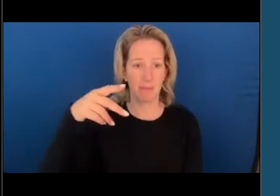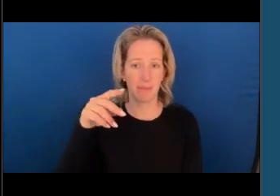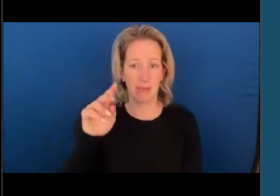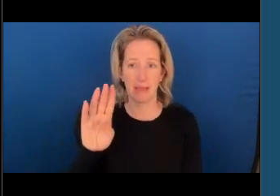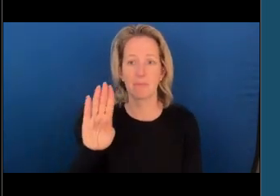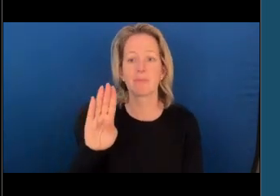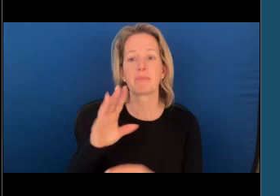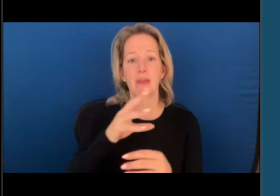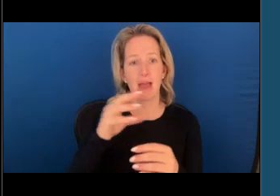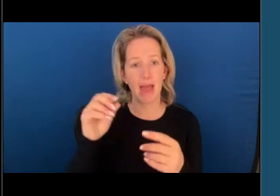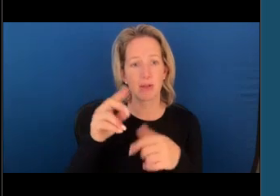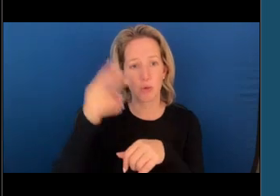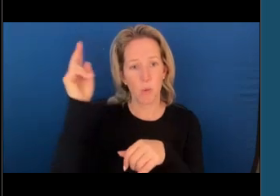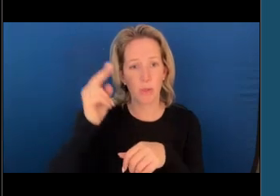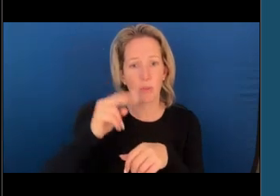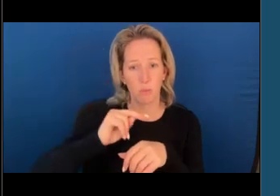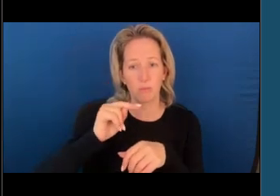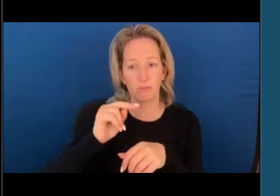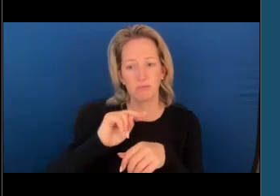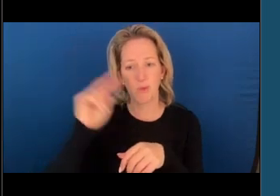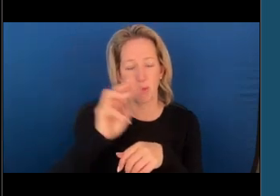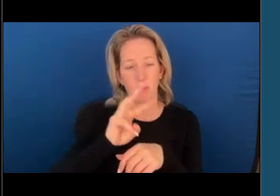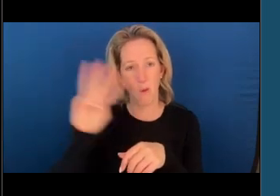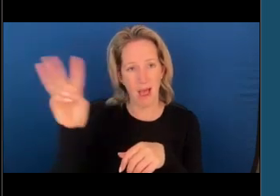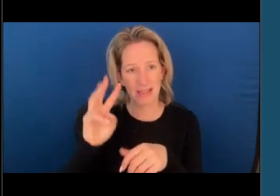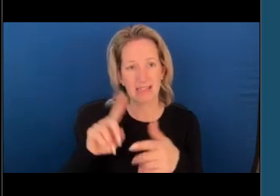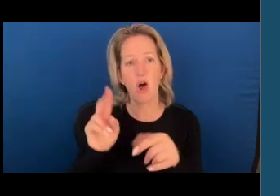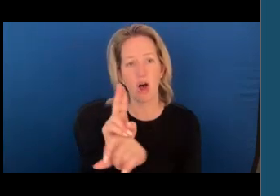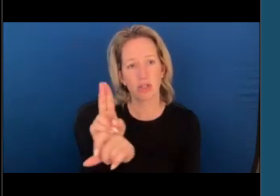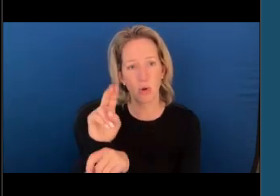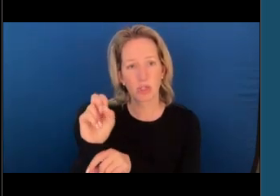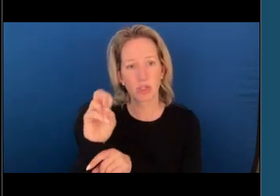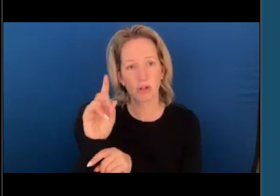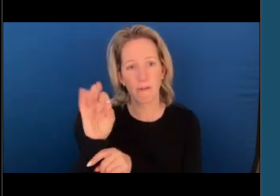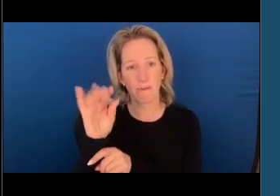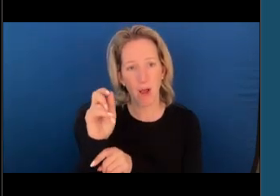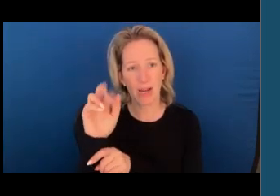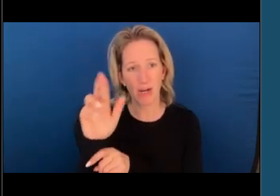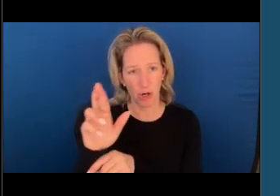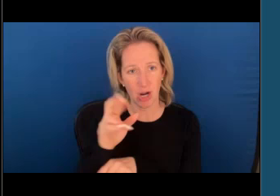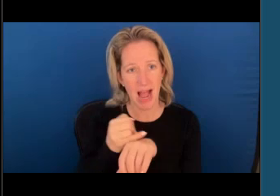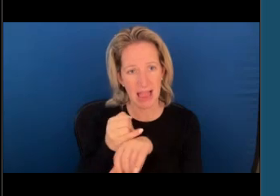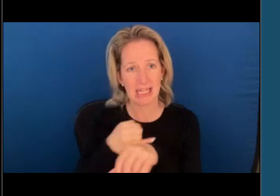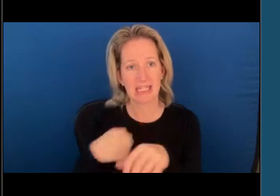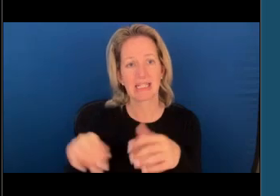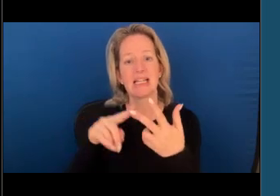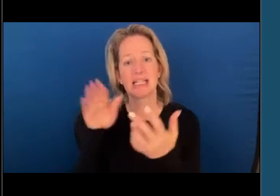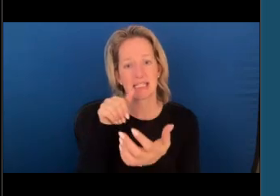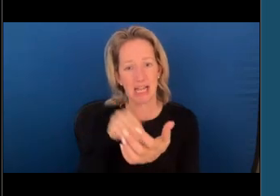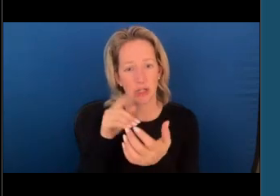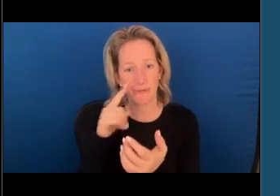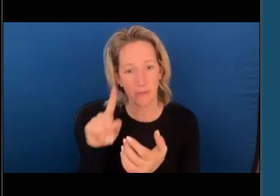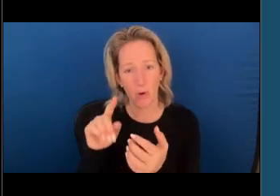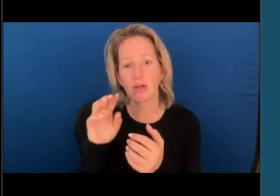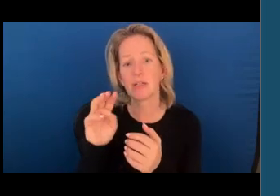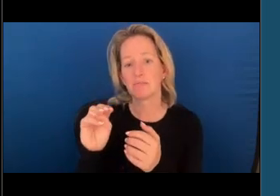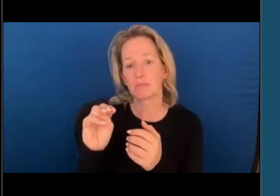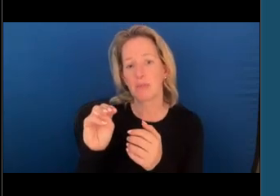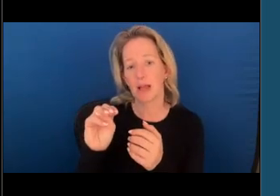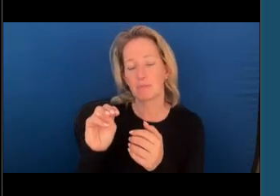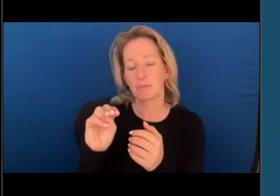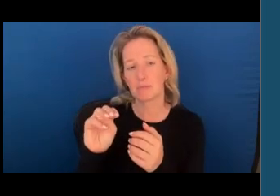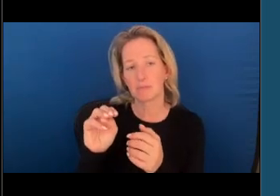Islands. We work with the Surfrider Foundation on the island of Kauai, Center for Marine Debris Research on Oahu, and we work with the